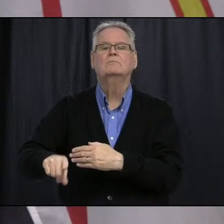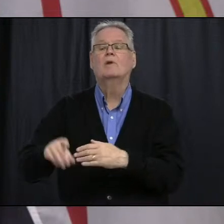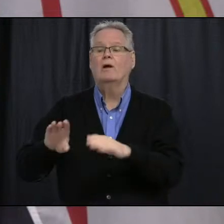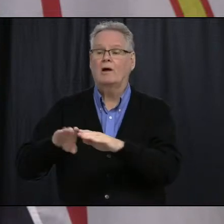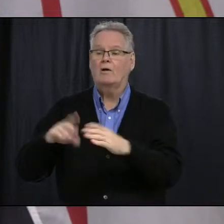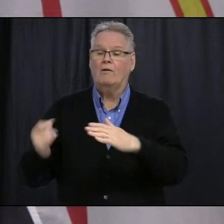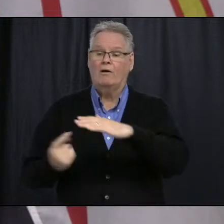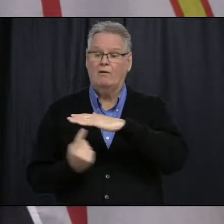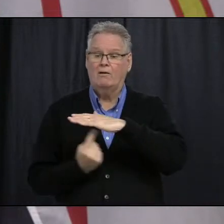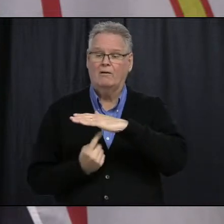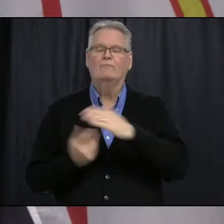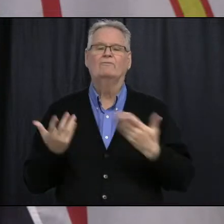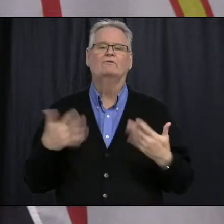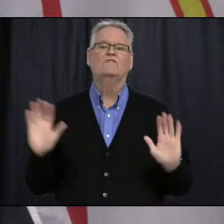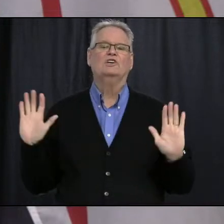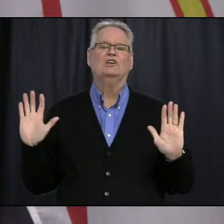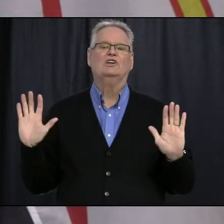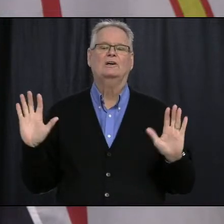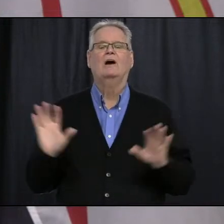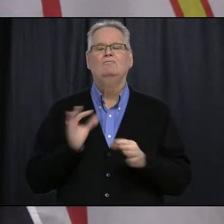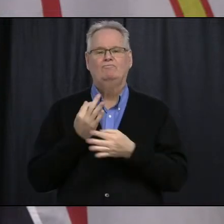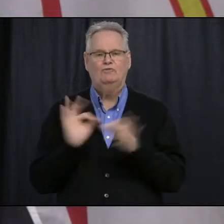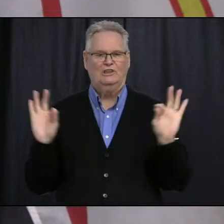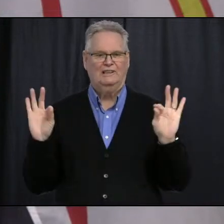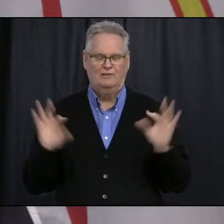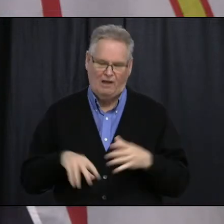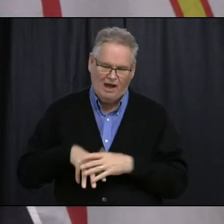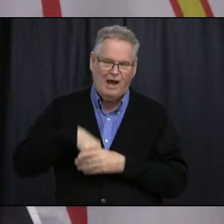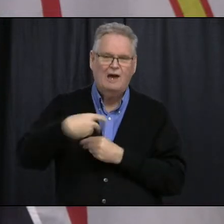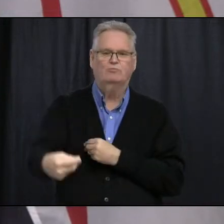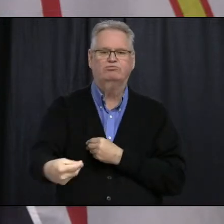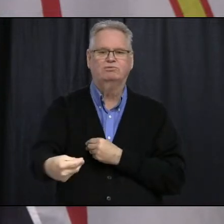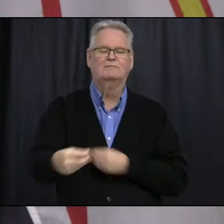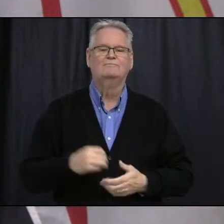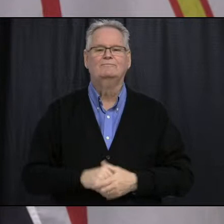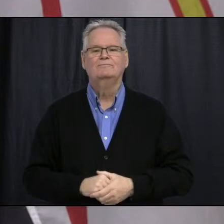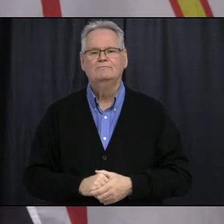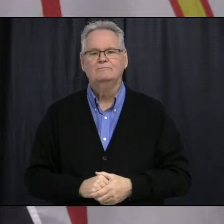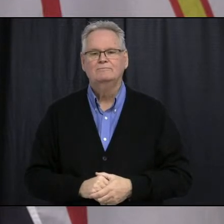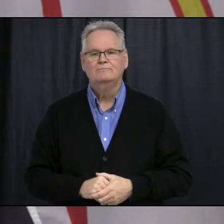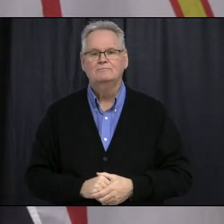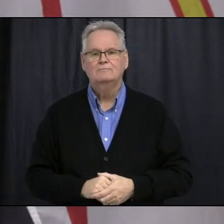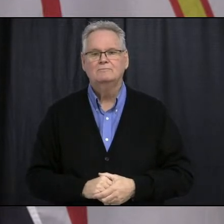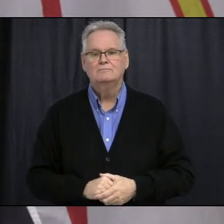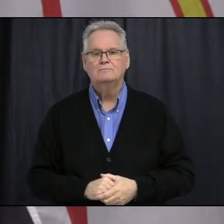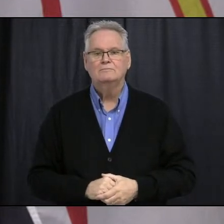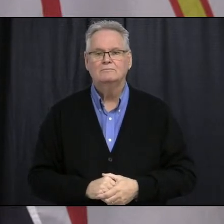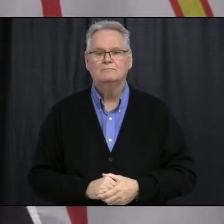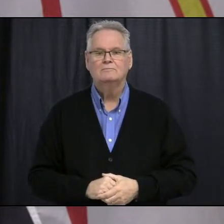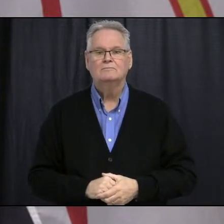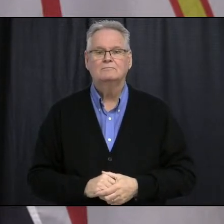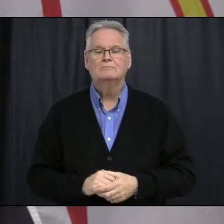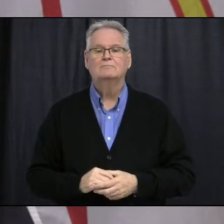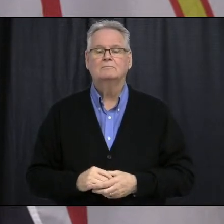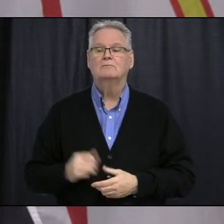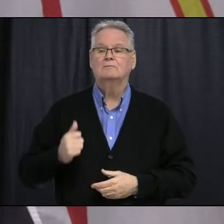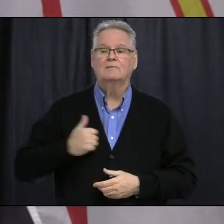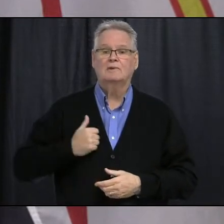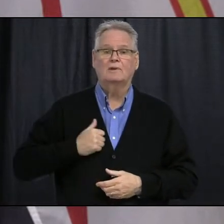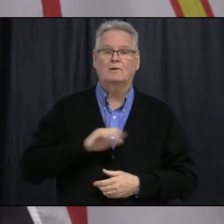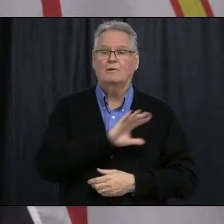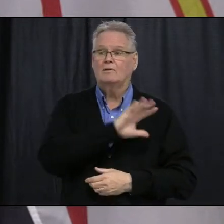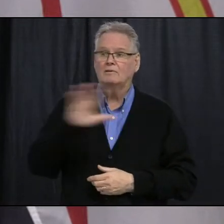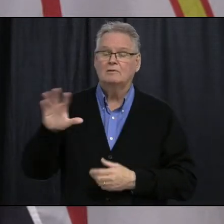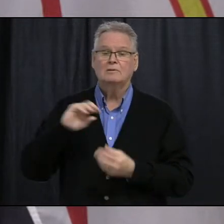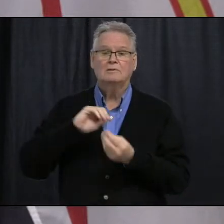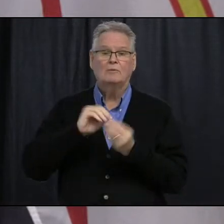week. We continue to see steady and significant declines in new COVID cases across the country. There are less than